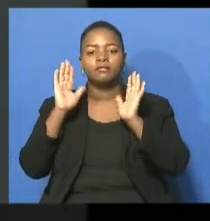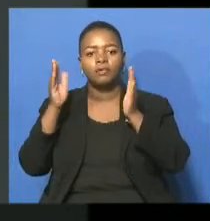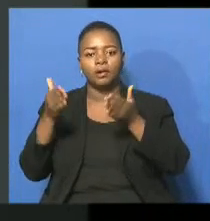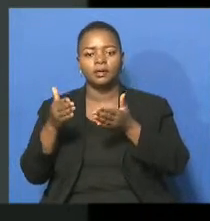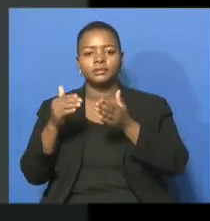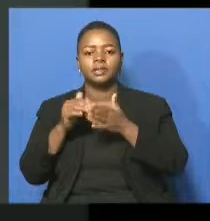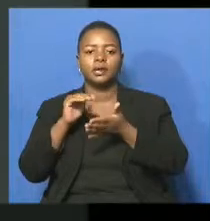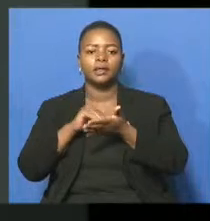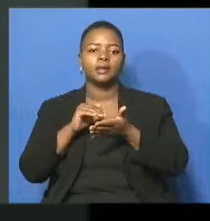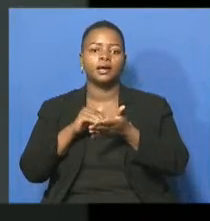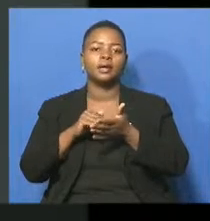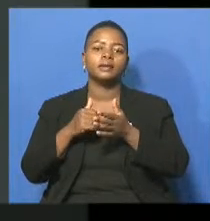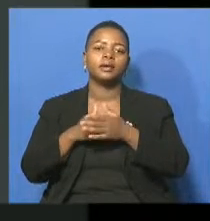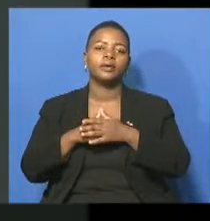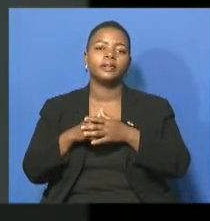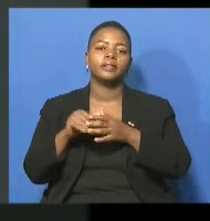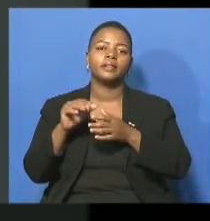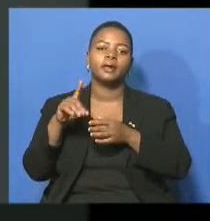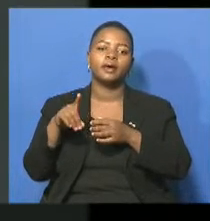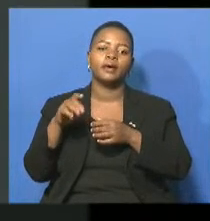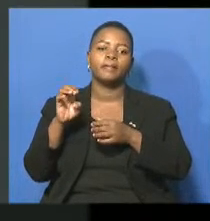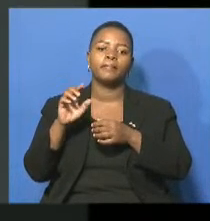Code, to try and